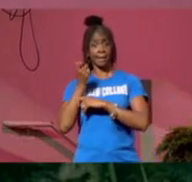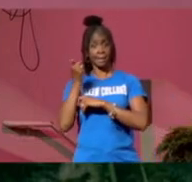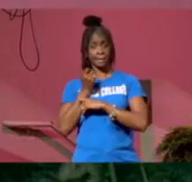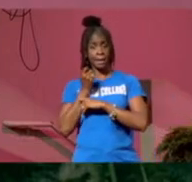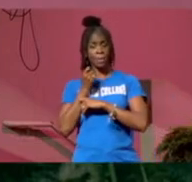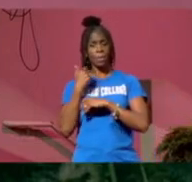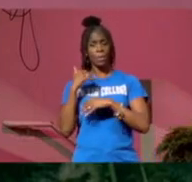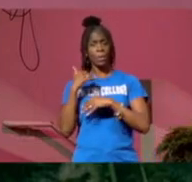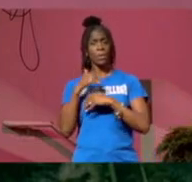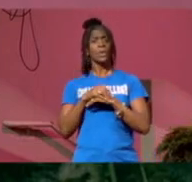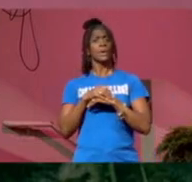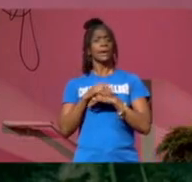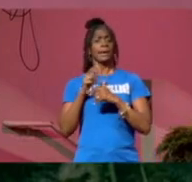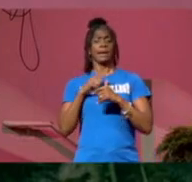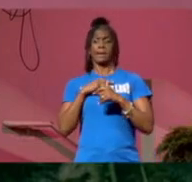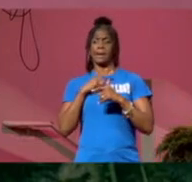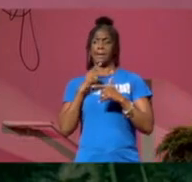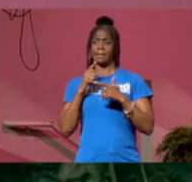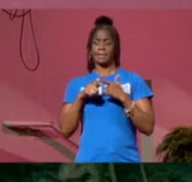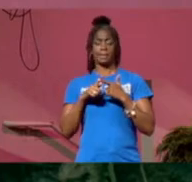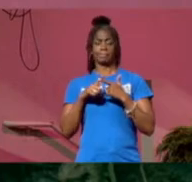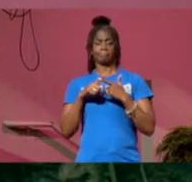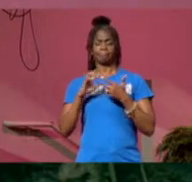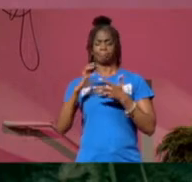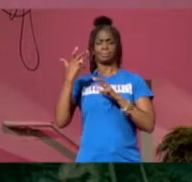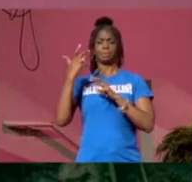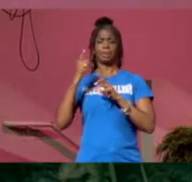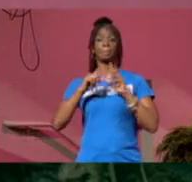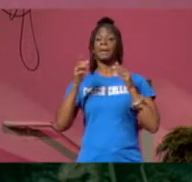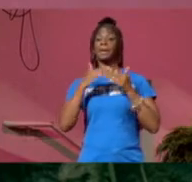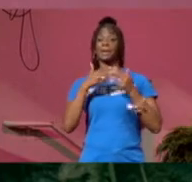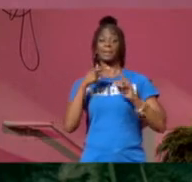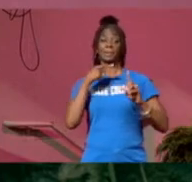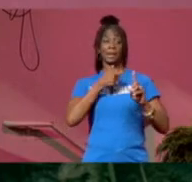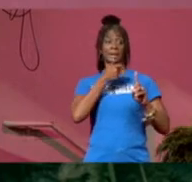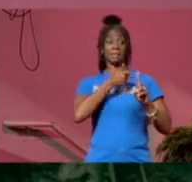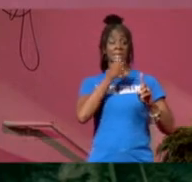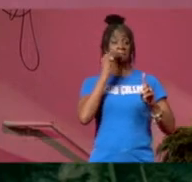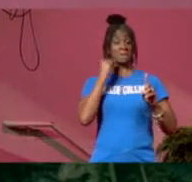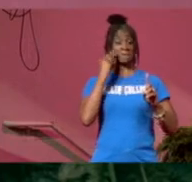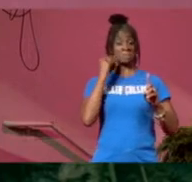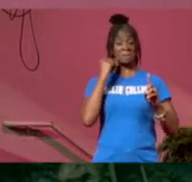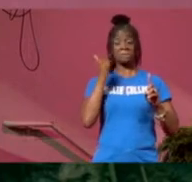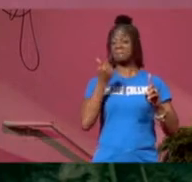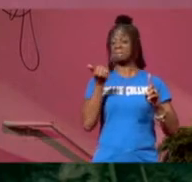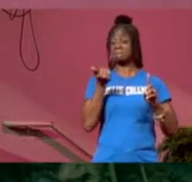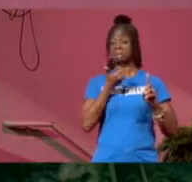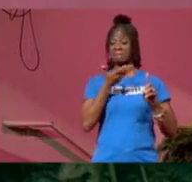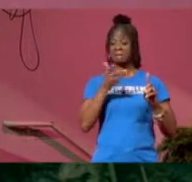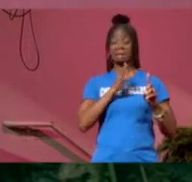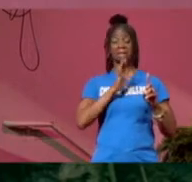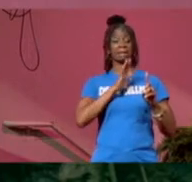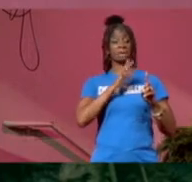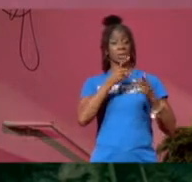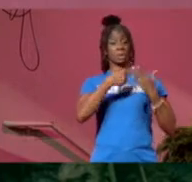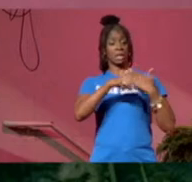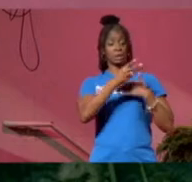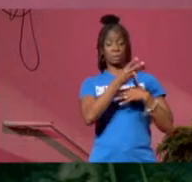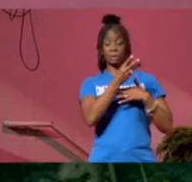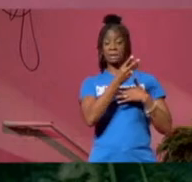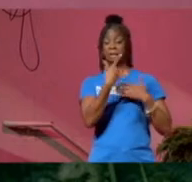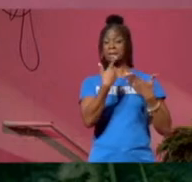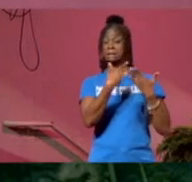traffickers online. Go back and watch that. We talk about the dangers of the internet. You do not want to miss that. Next Wednesday, we're talking